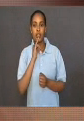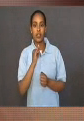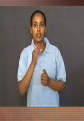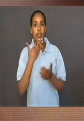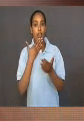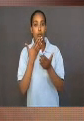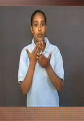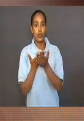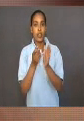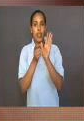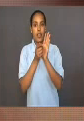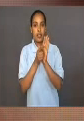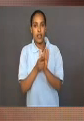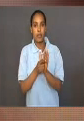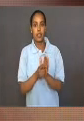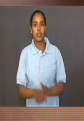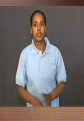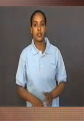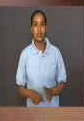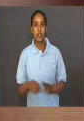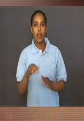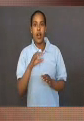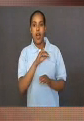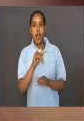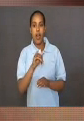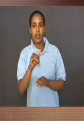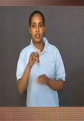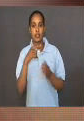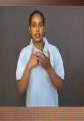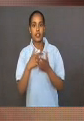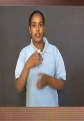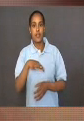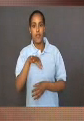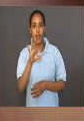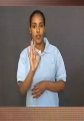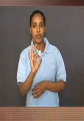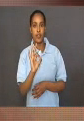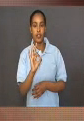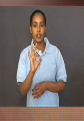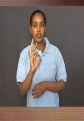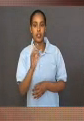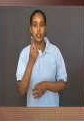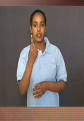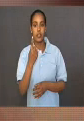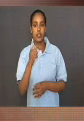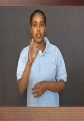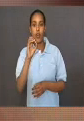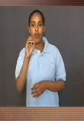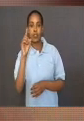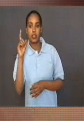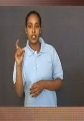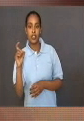a good example, as it involves the